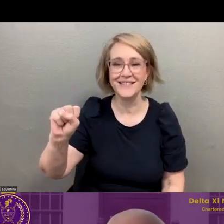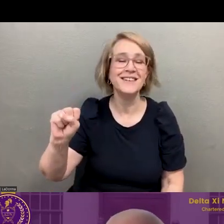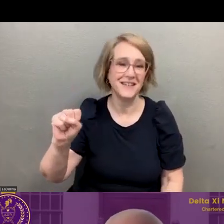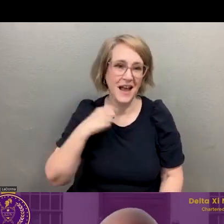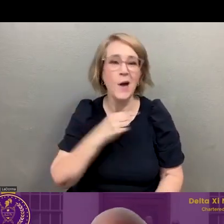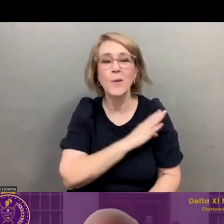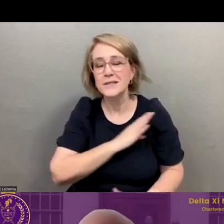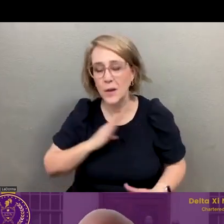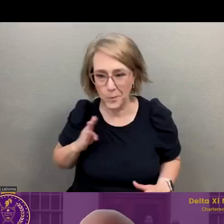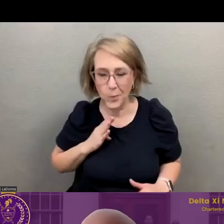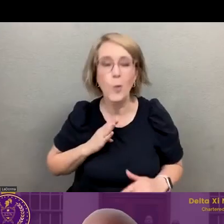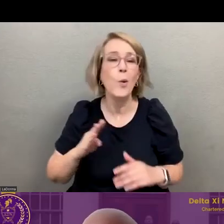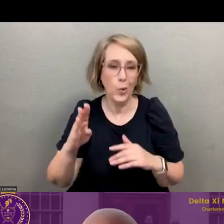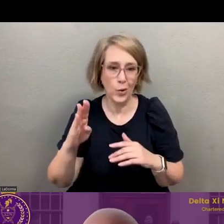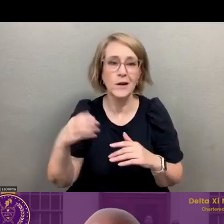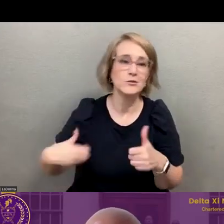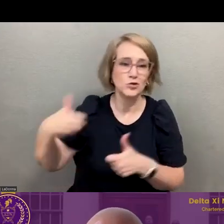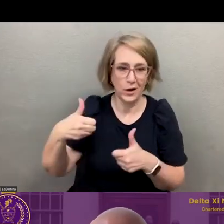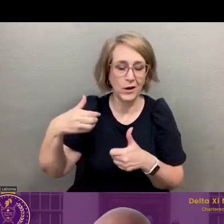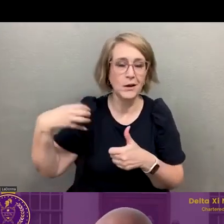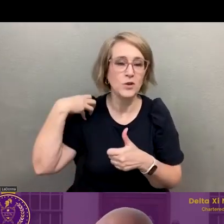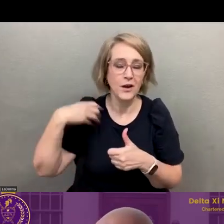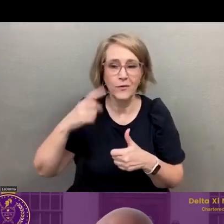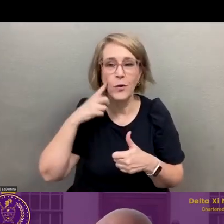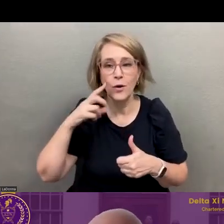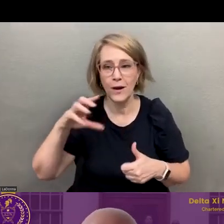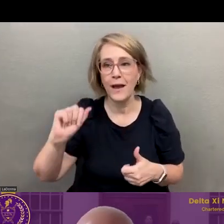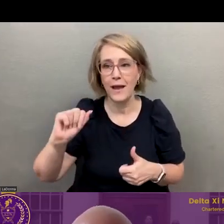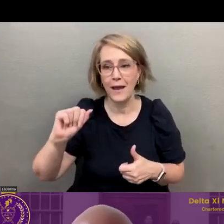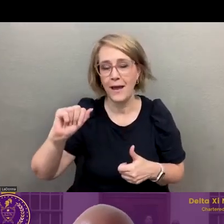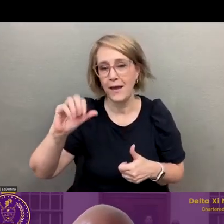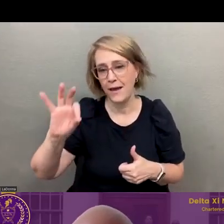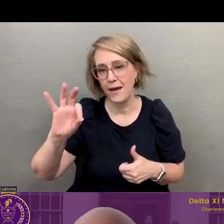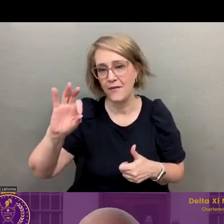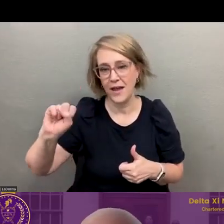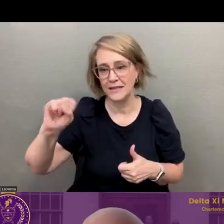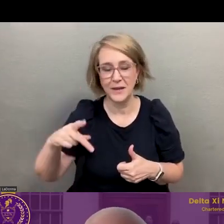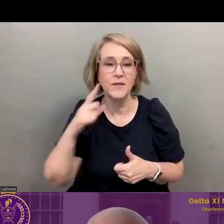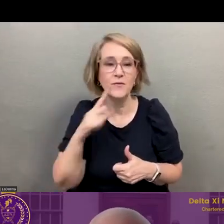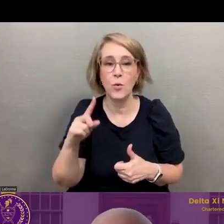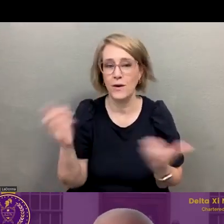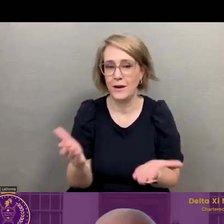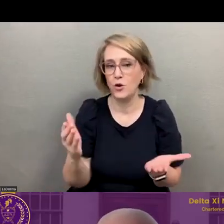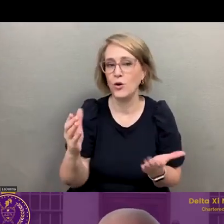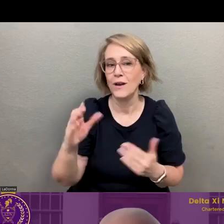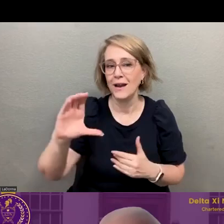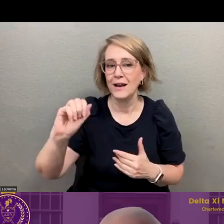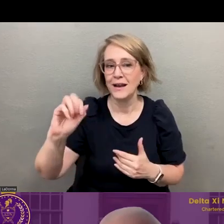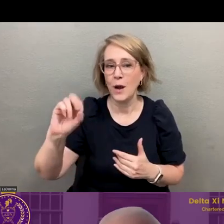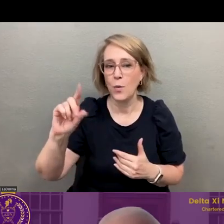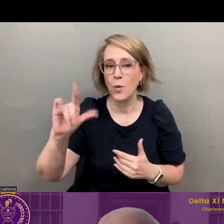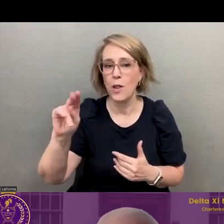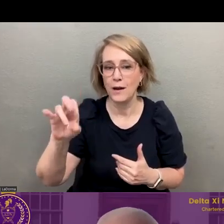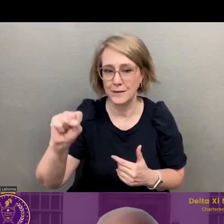for AFSP North Carolina, and I have the privilege of serving as a member of the Chapter Leadership Council.